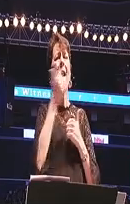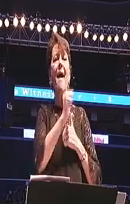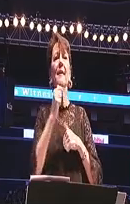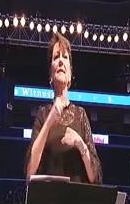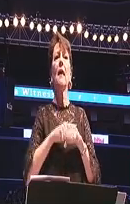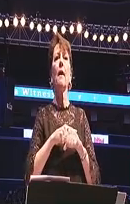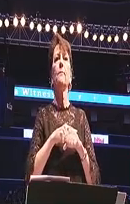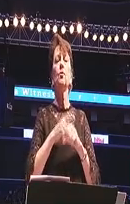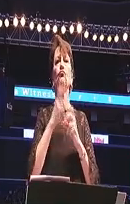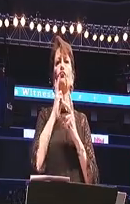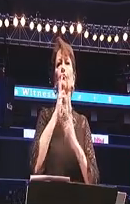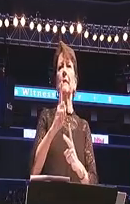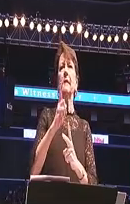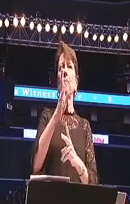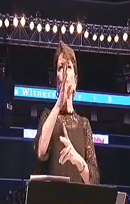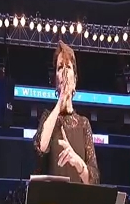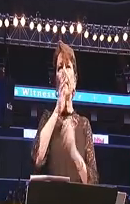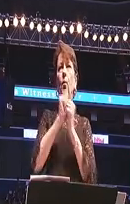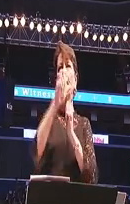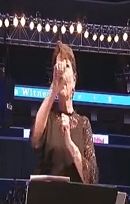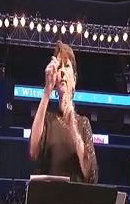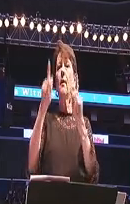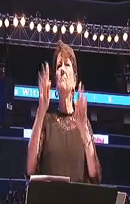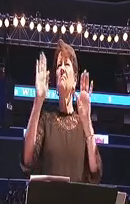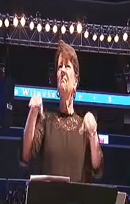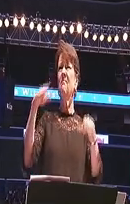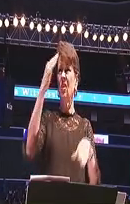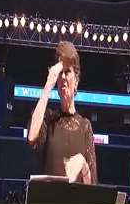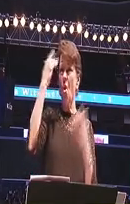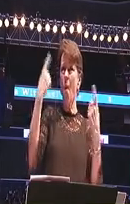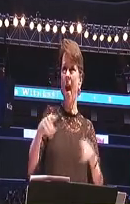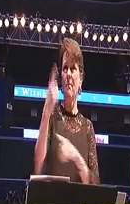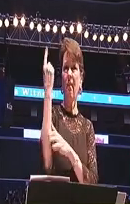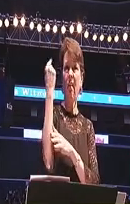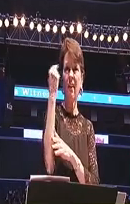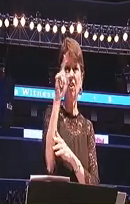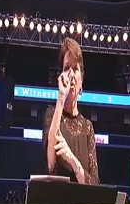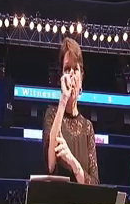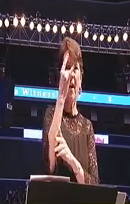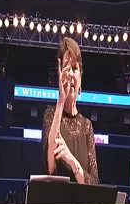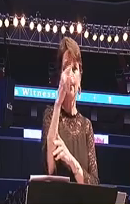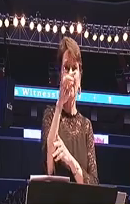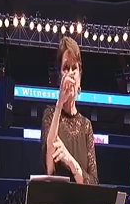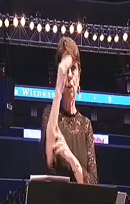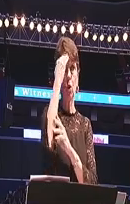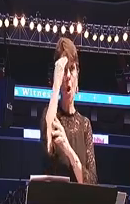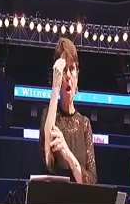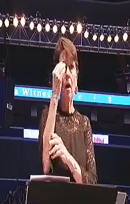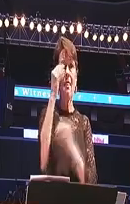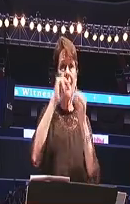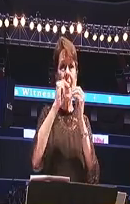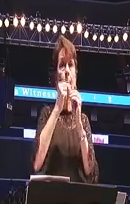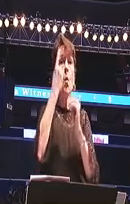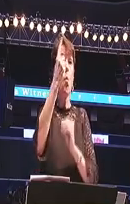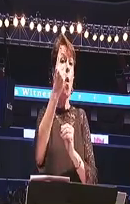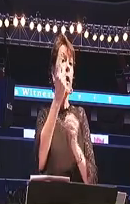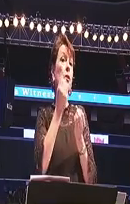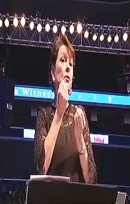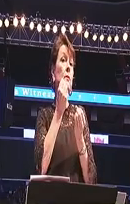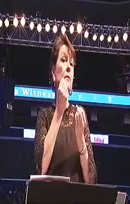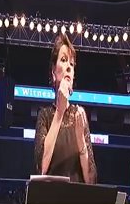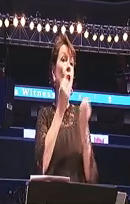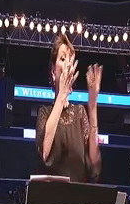we can tell them, do you know what happened in 2018? Do you know the number one cause of death in the year